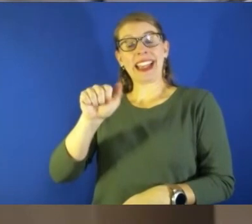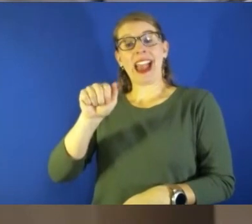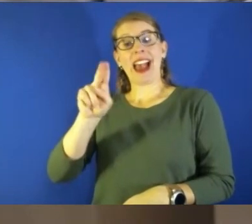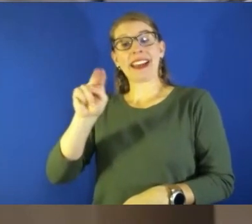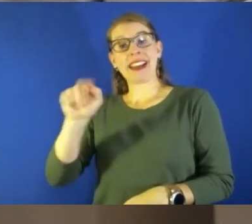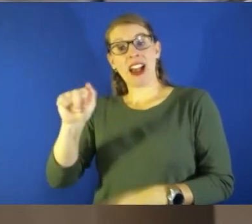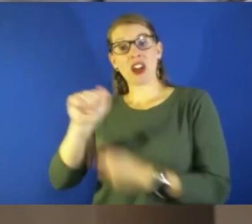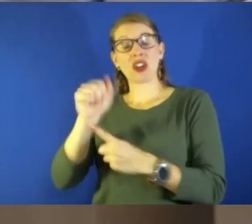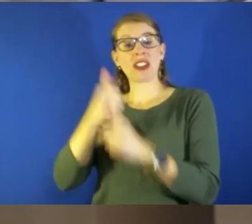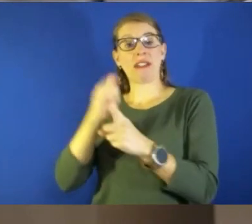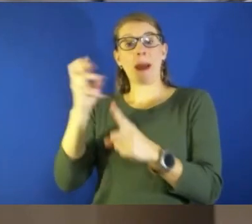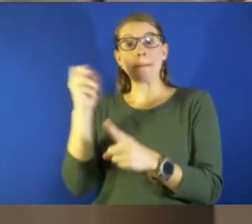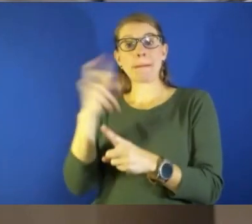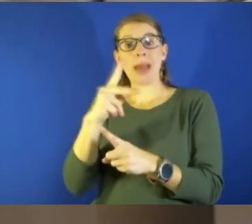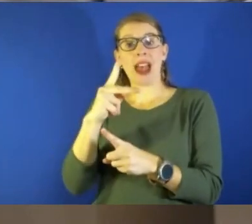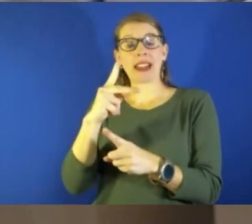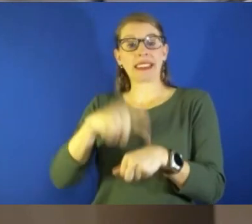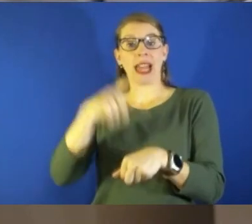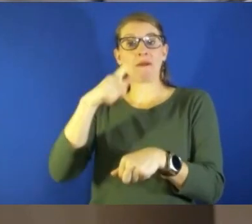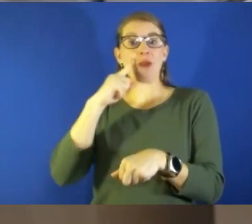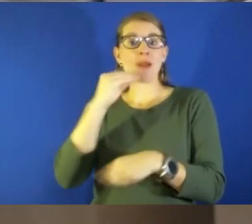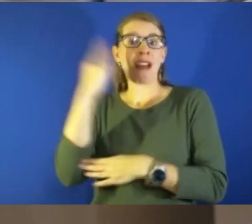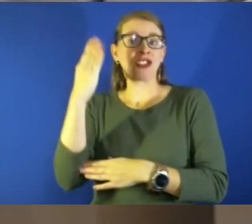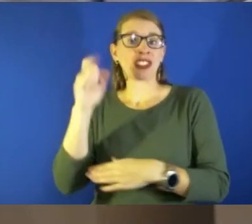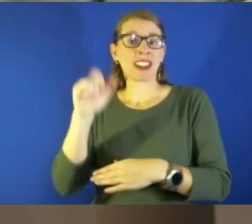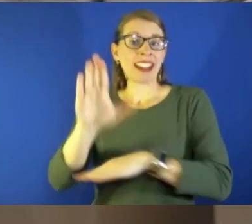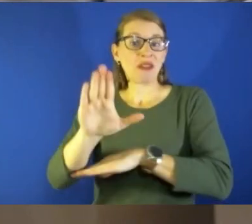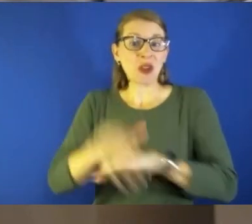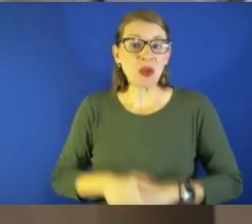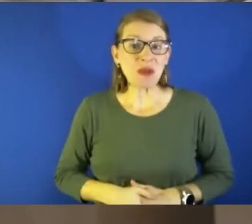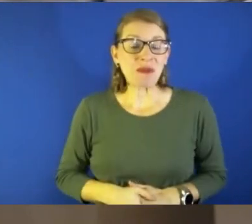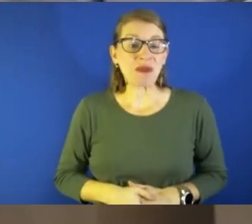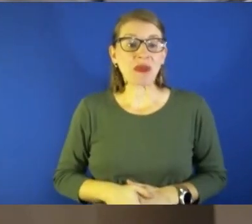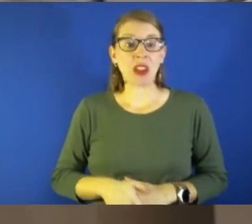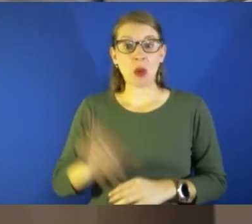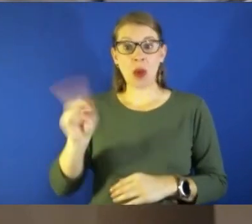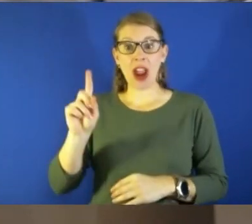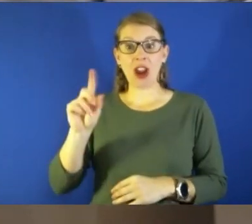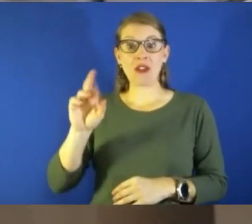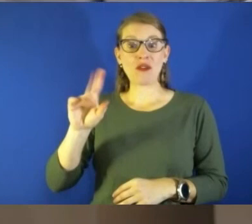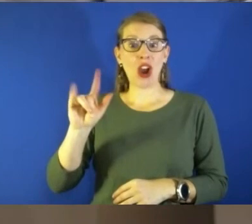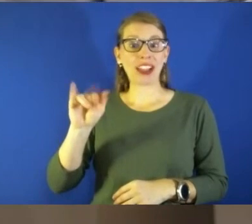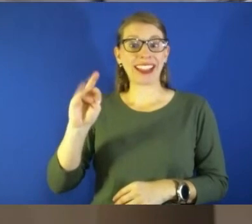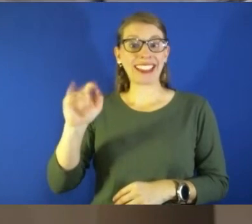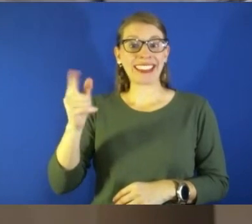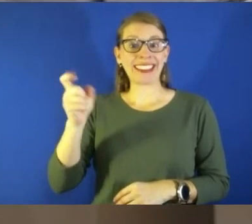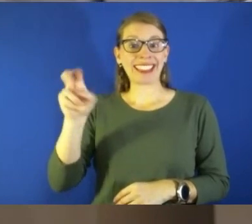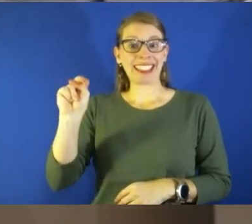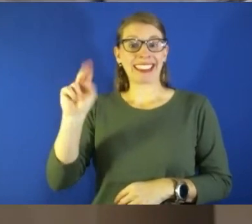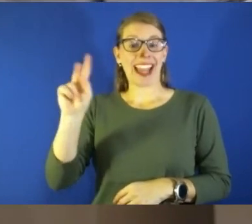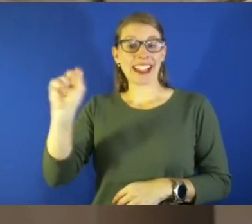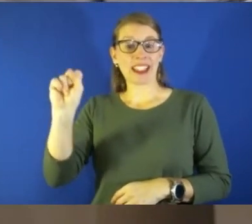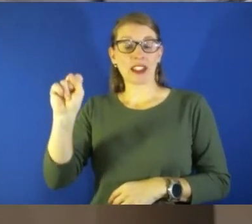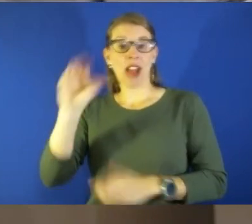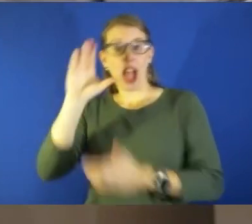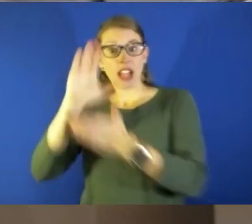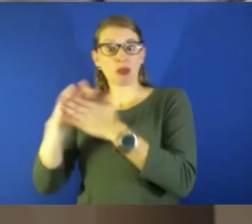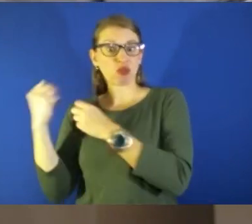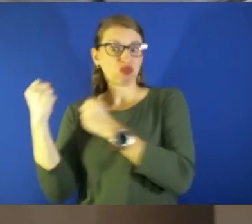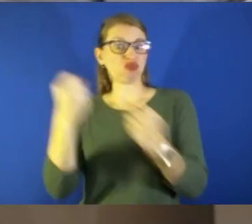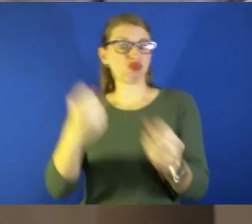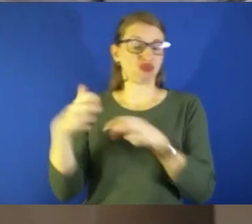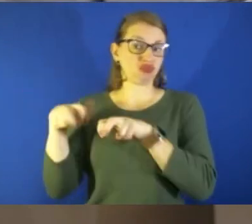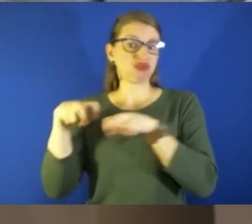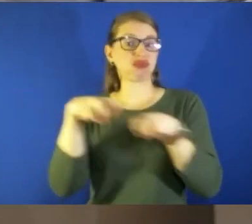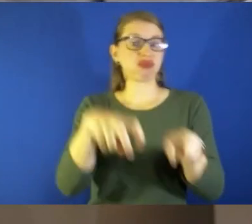time for lunch this afternoon, back in Farlington, Kansas, where her husband drove her in from. And here's why. They're going